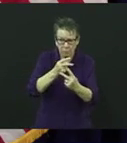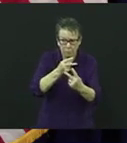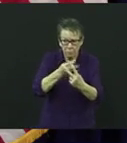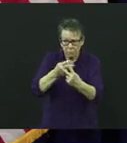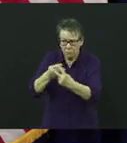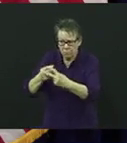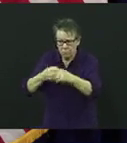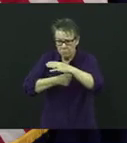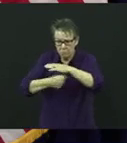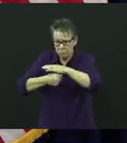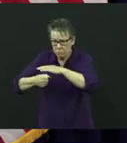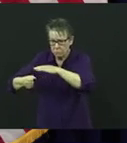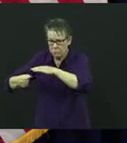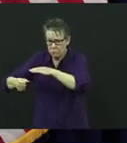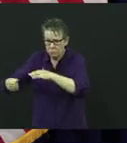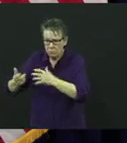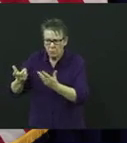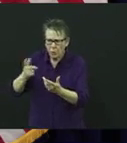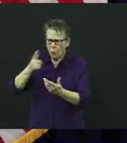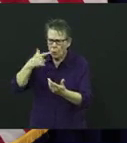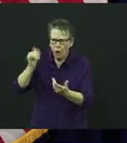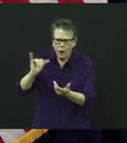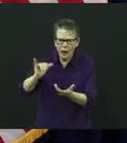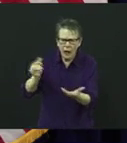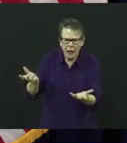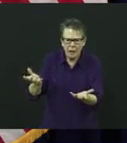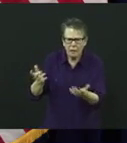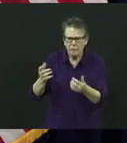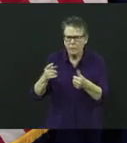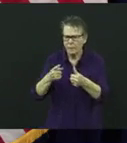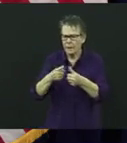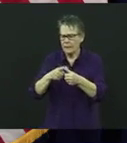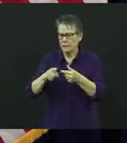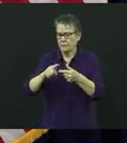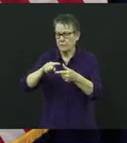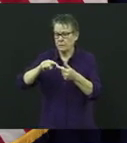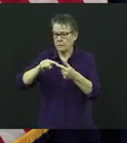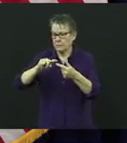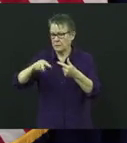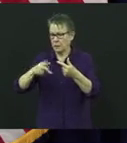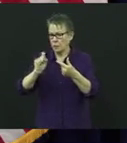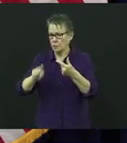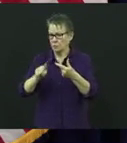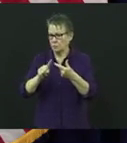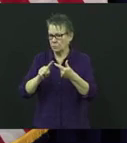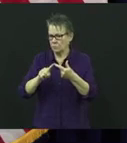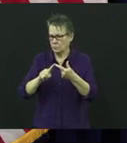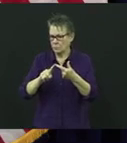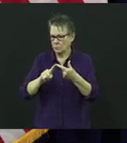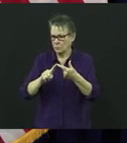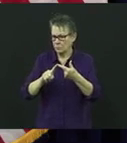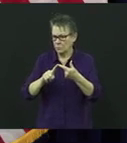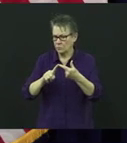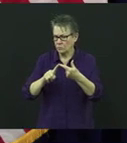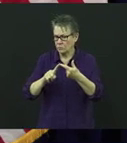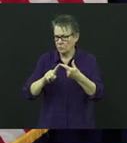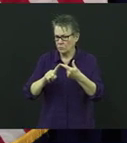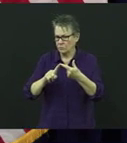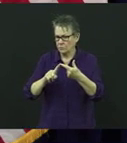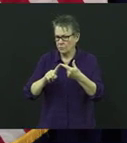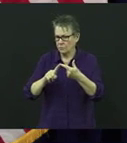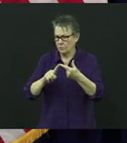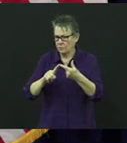Two, based on what the president said in recent days about the economy versus, reopening the economy, can he do